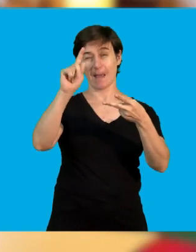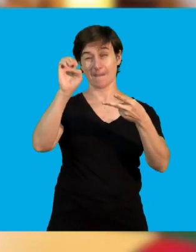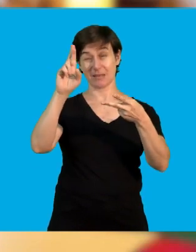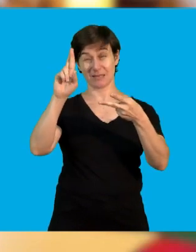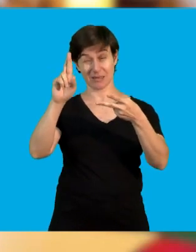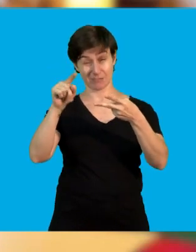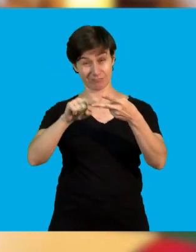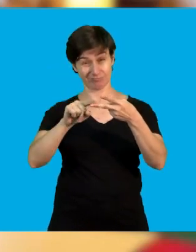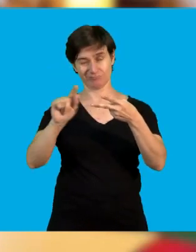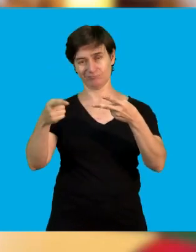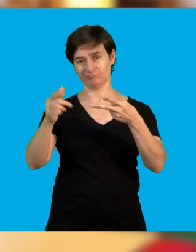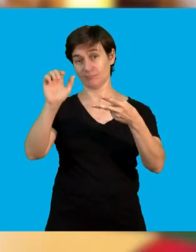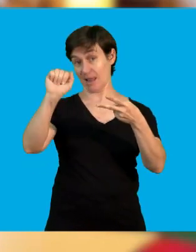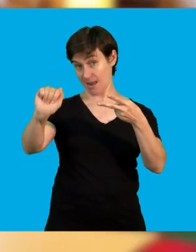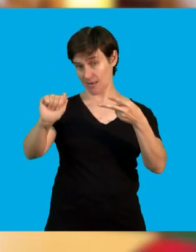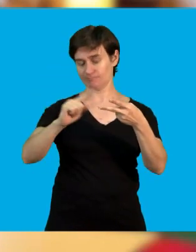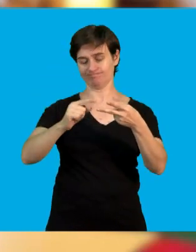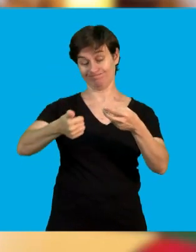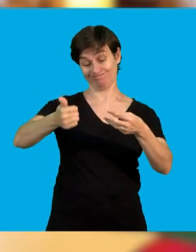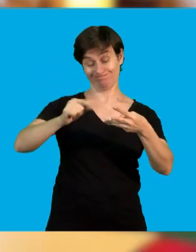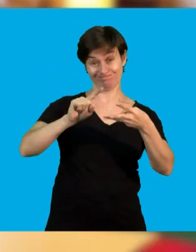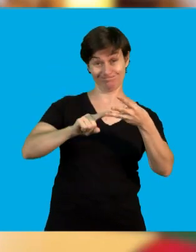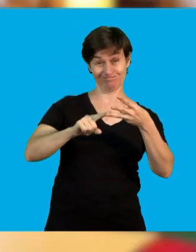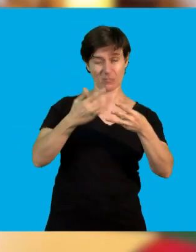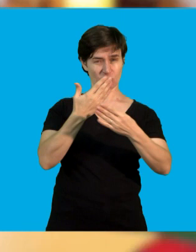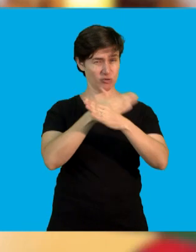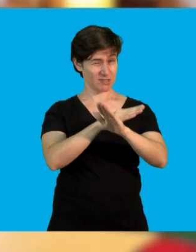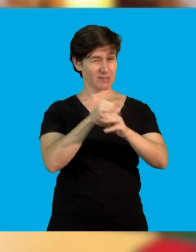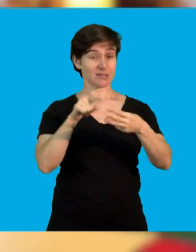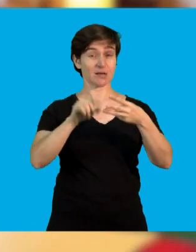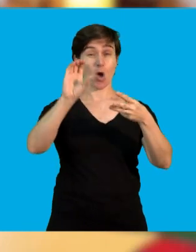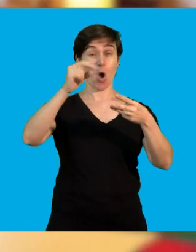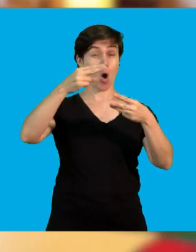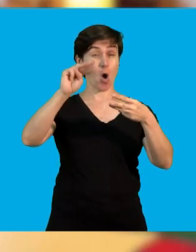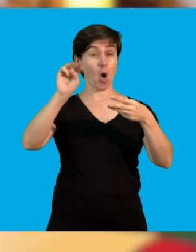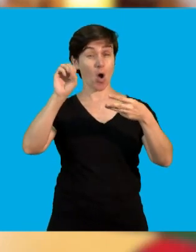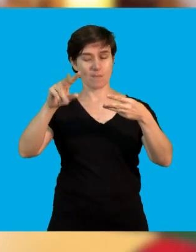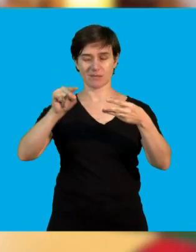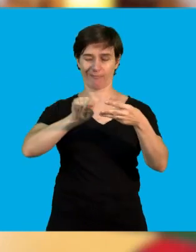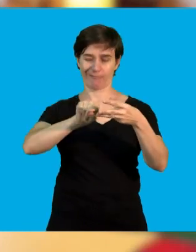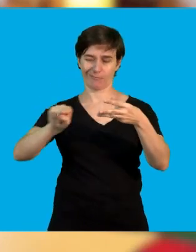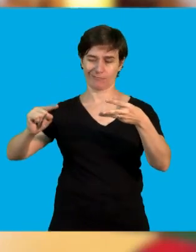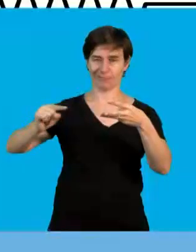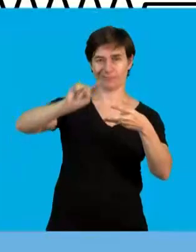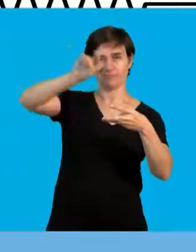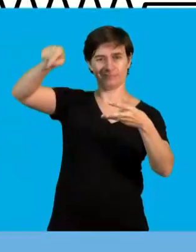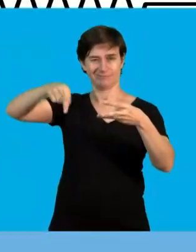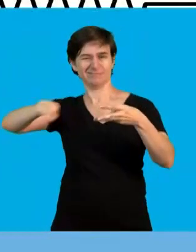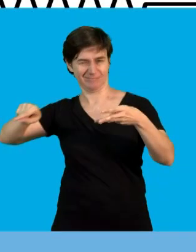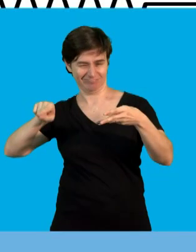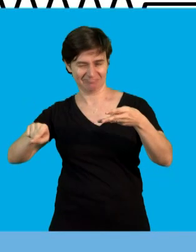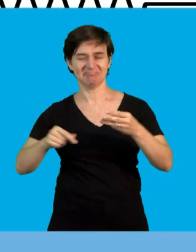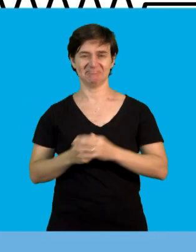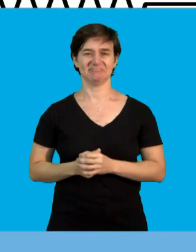it's measured in amperes, and then it has a symbol A, whereas now our resistance is measured in ohms with this symbol being the